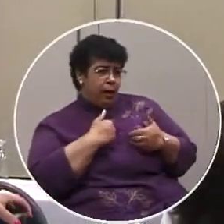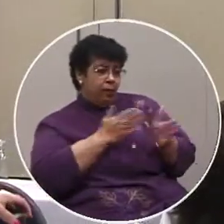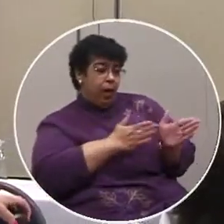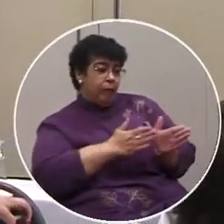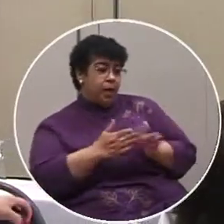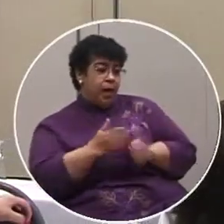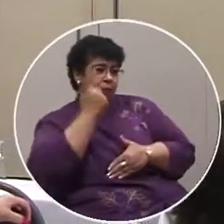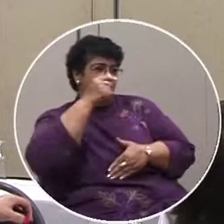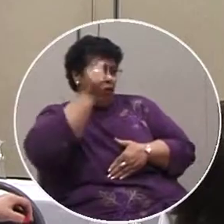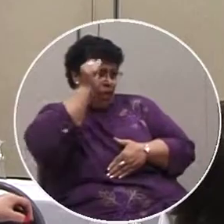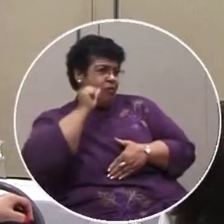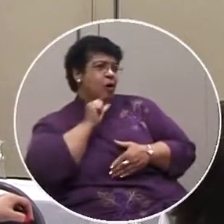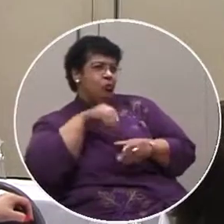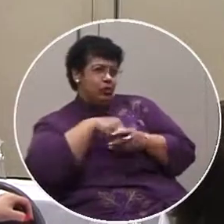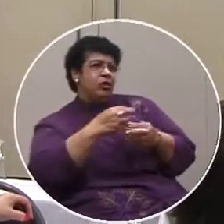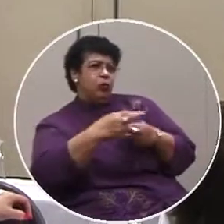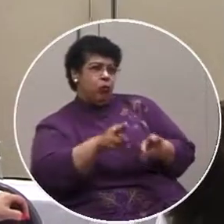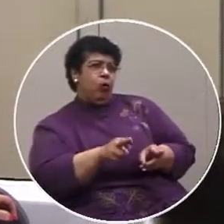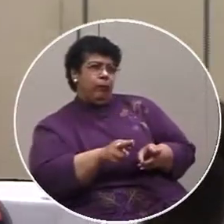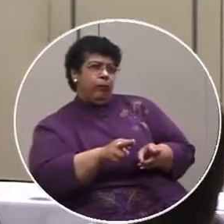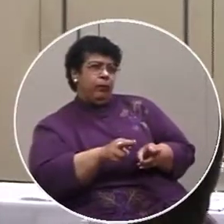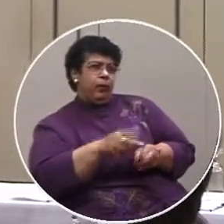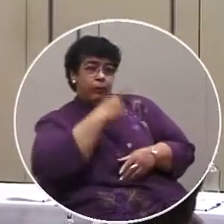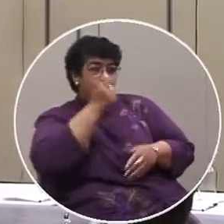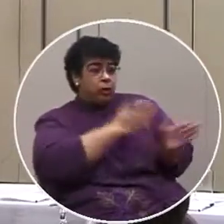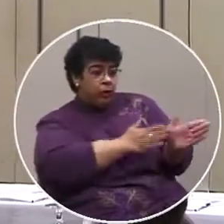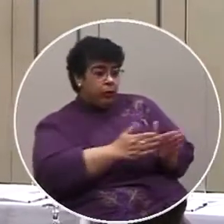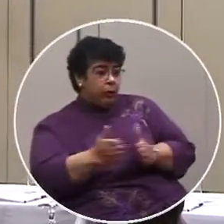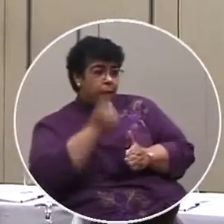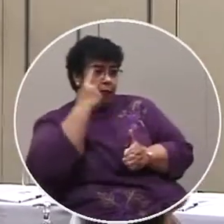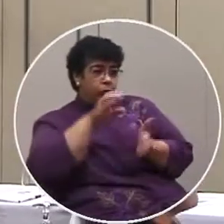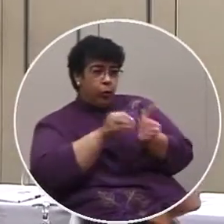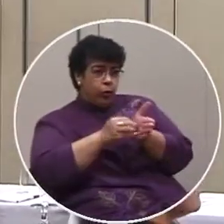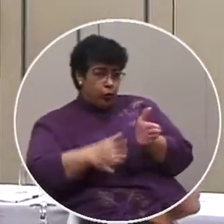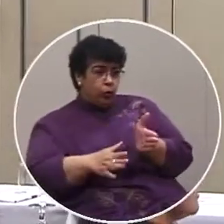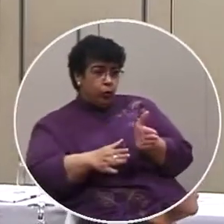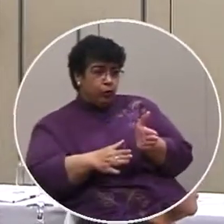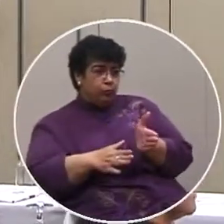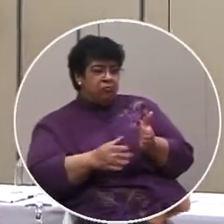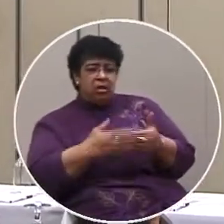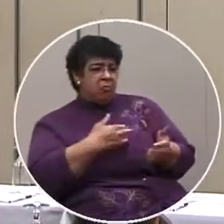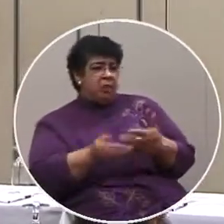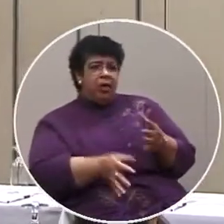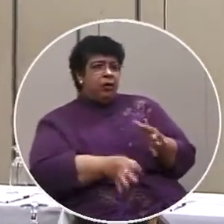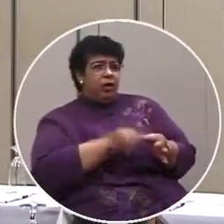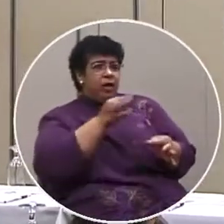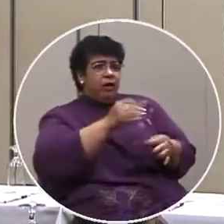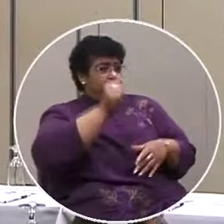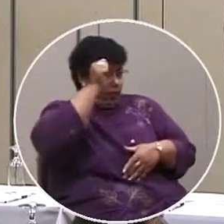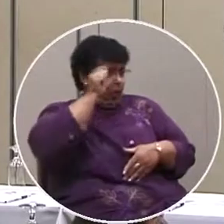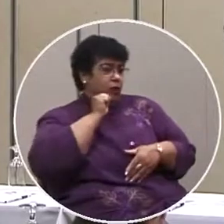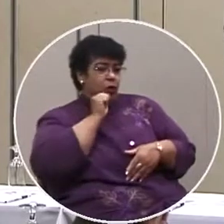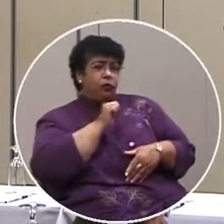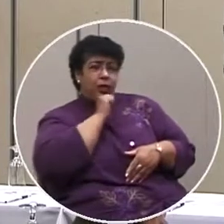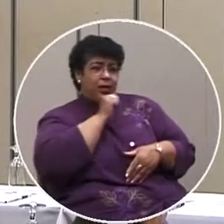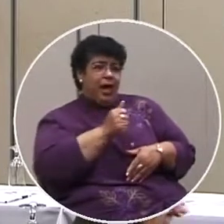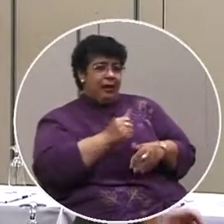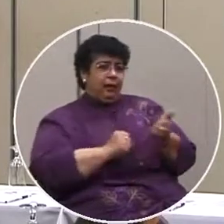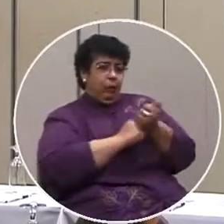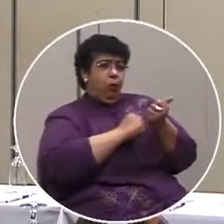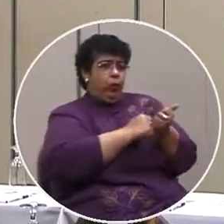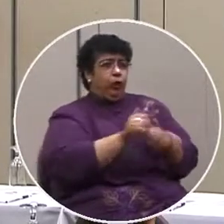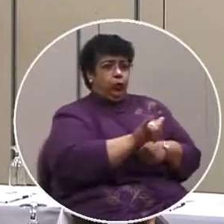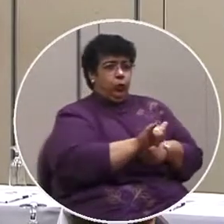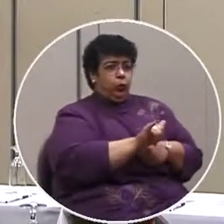in the room. Because the plan for the student is irrelevant if the adults in the room are not supported in a way that they can be successful.